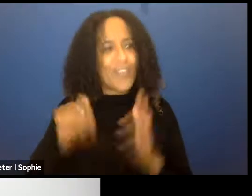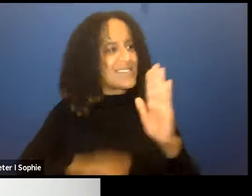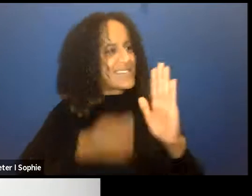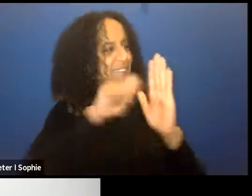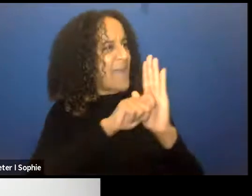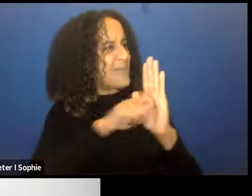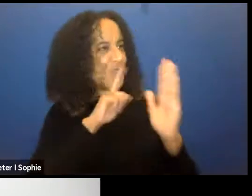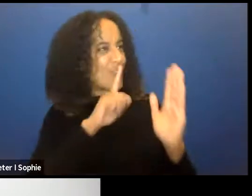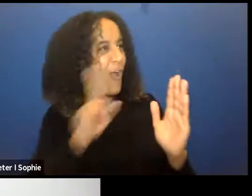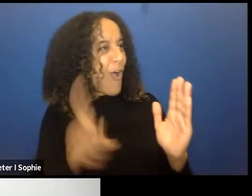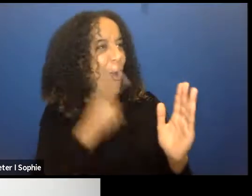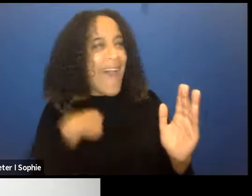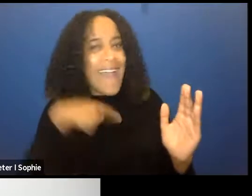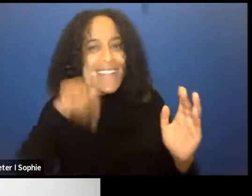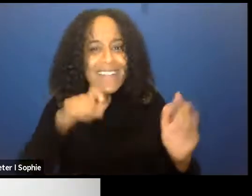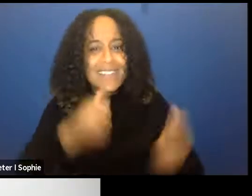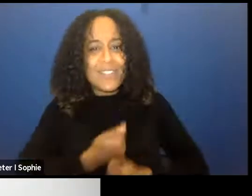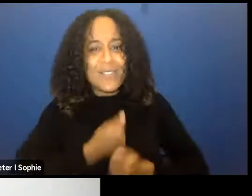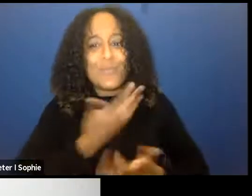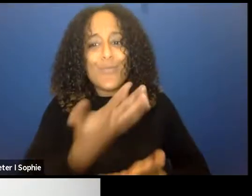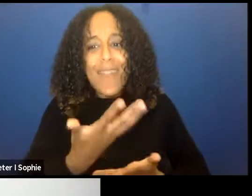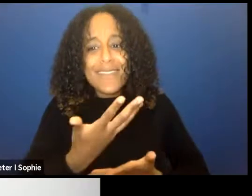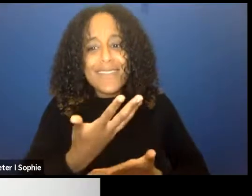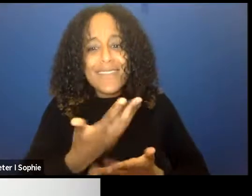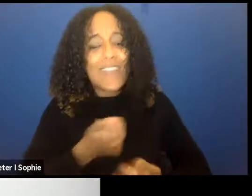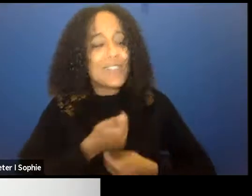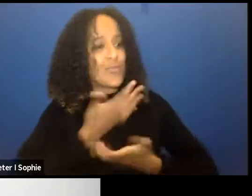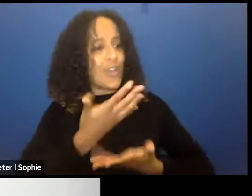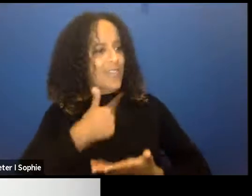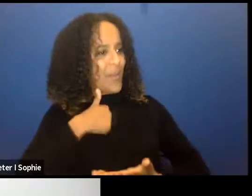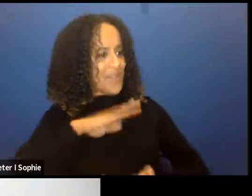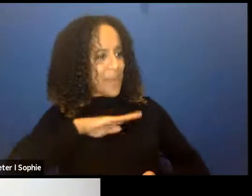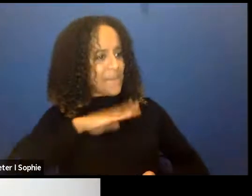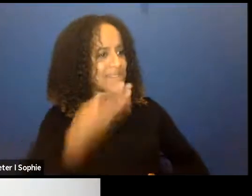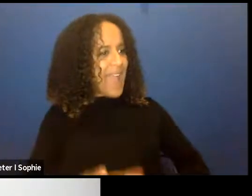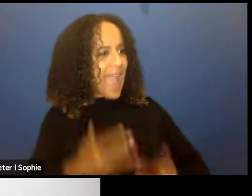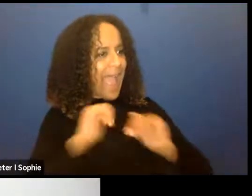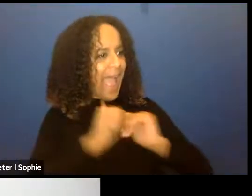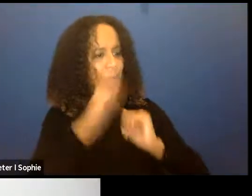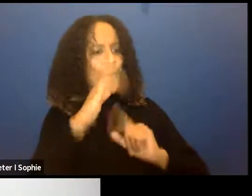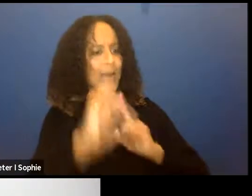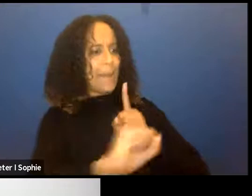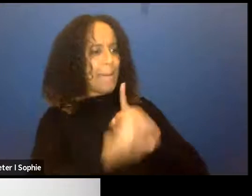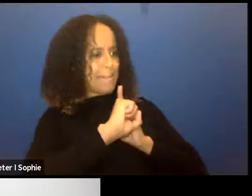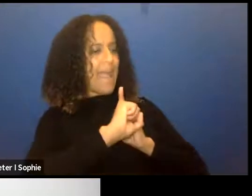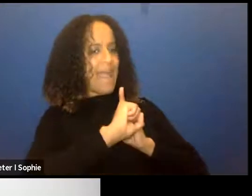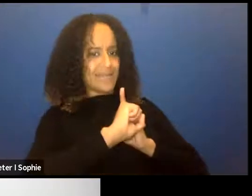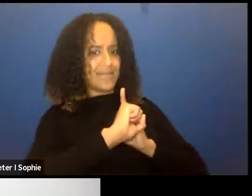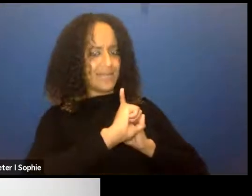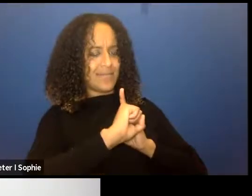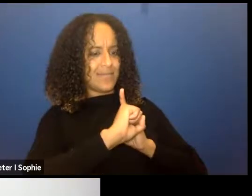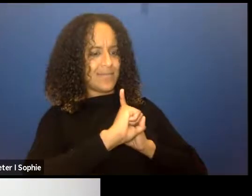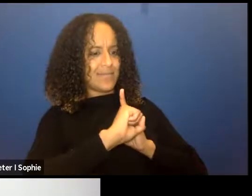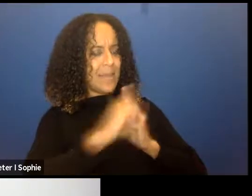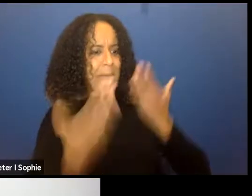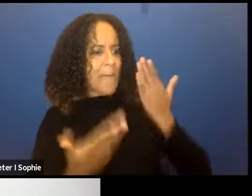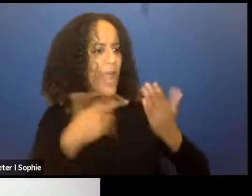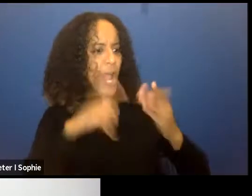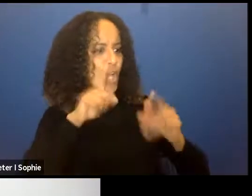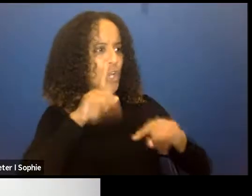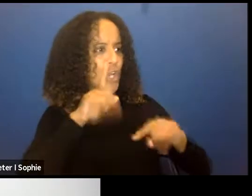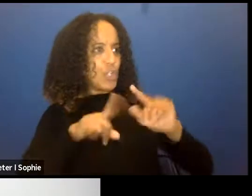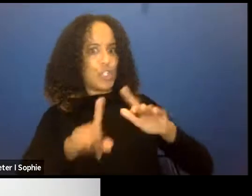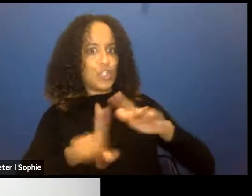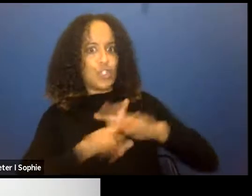I needed was to express that I was upset and how it was going to impact me that day, that maybe I couldn't show up in